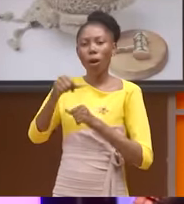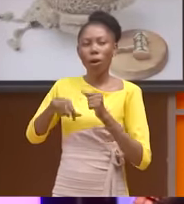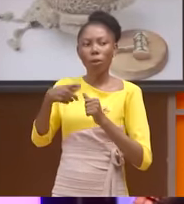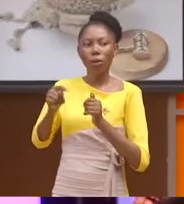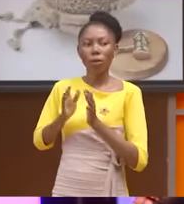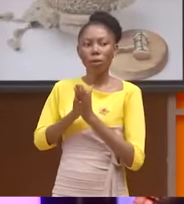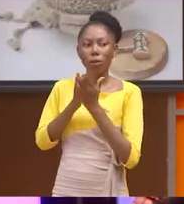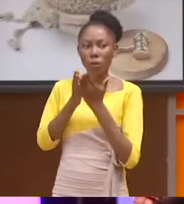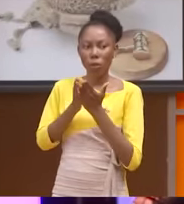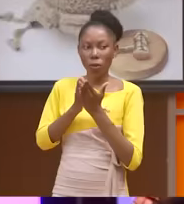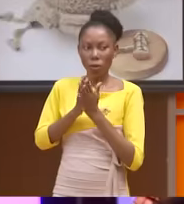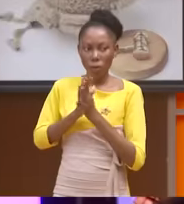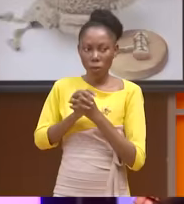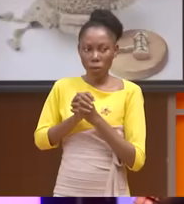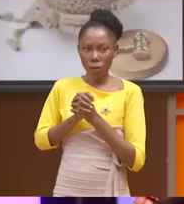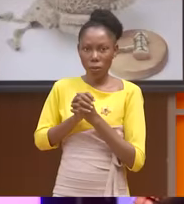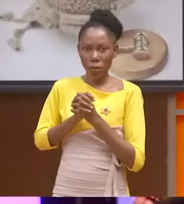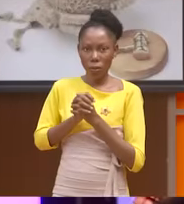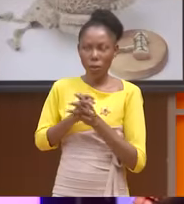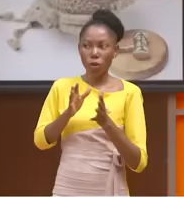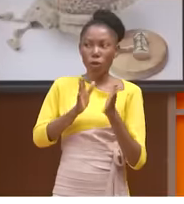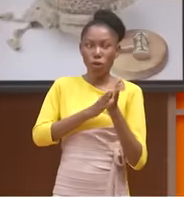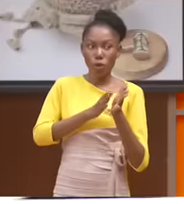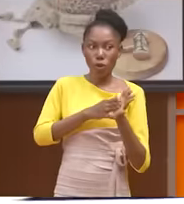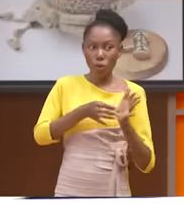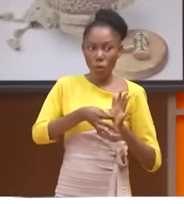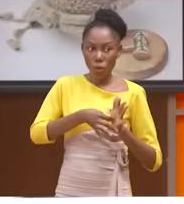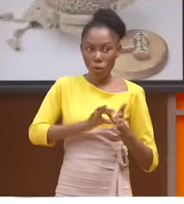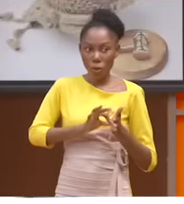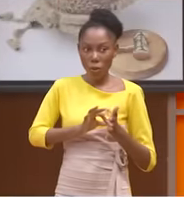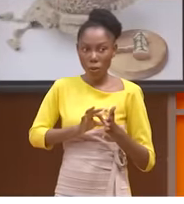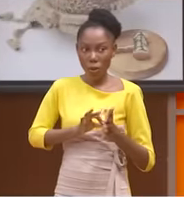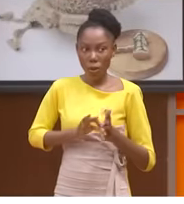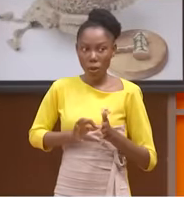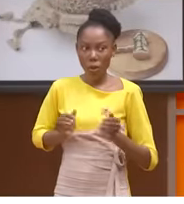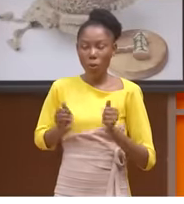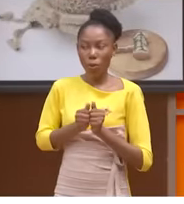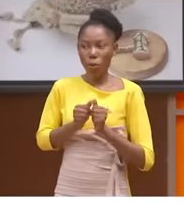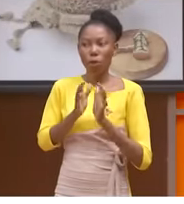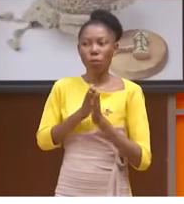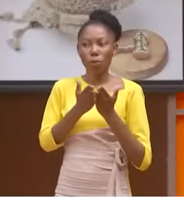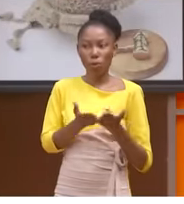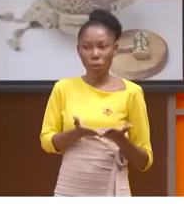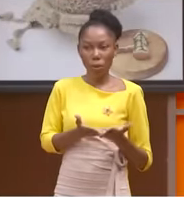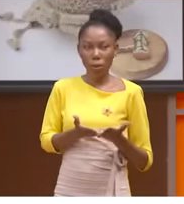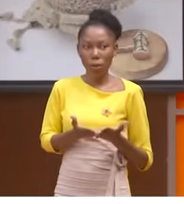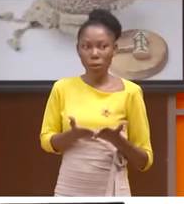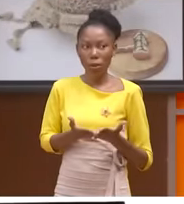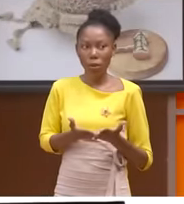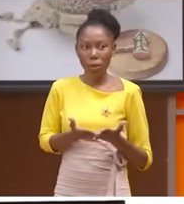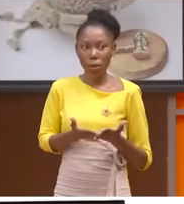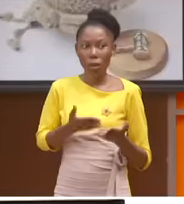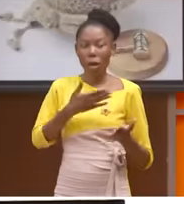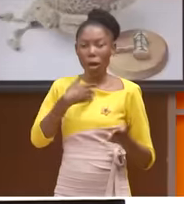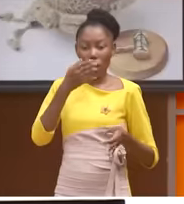he's not providing. School fees goes with books, and if